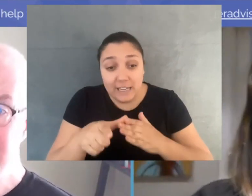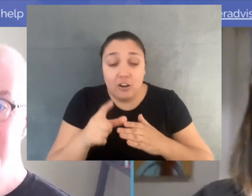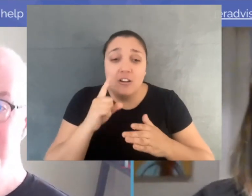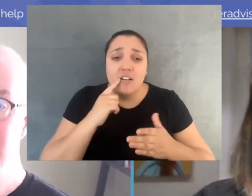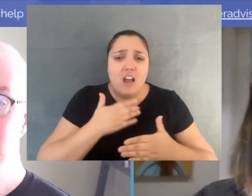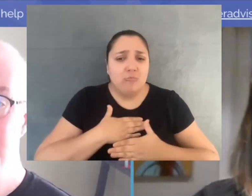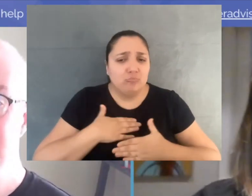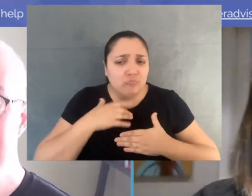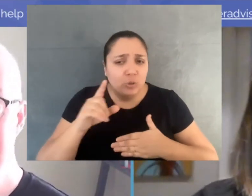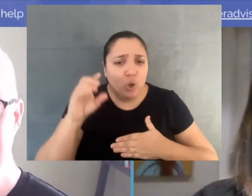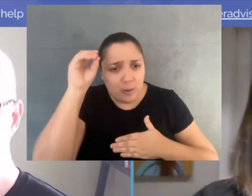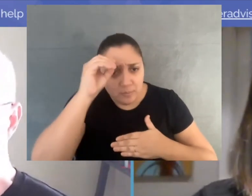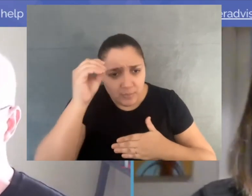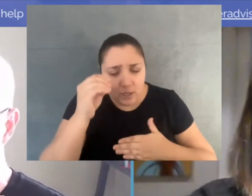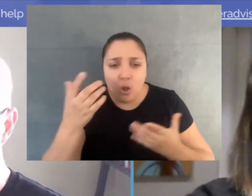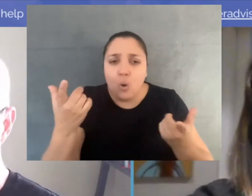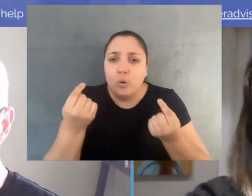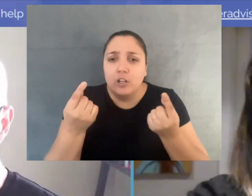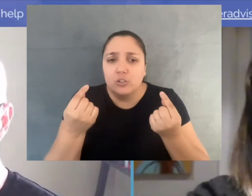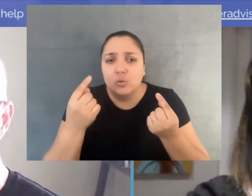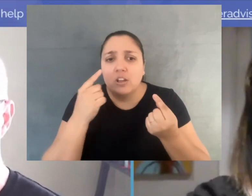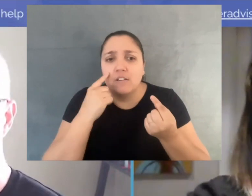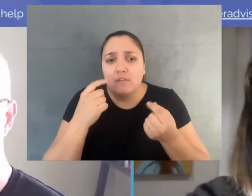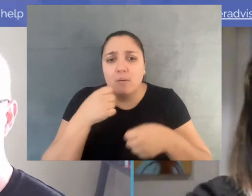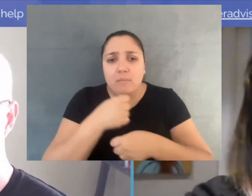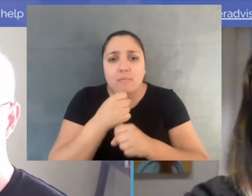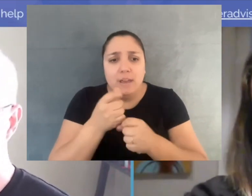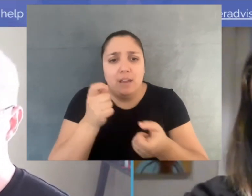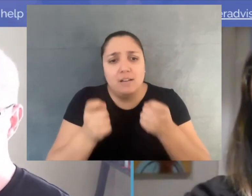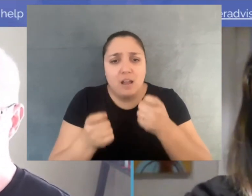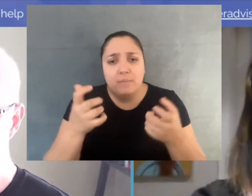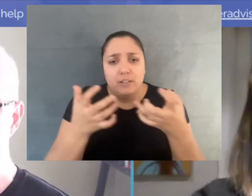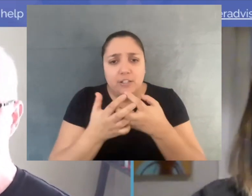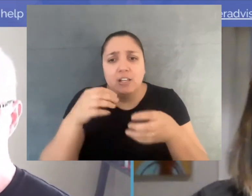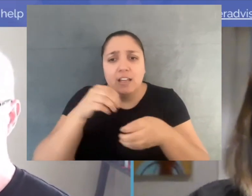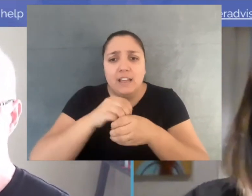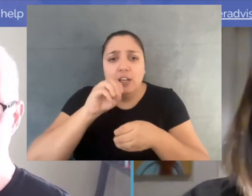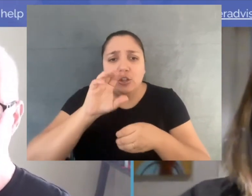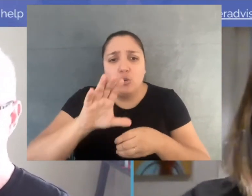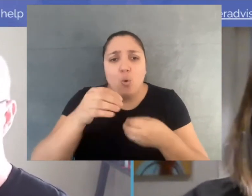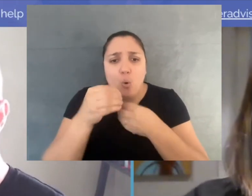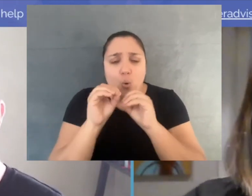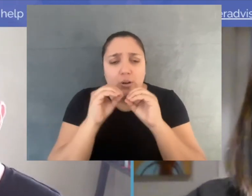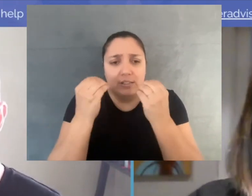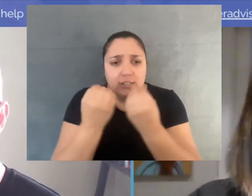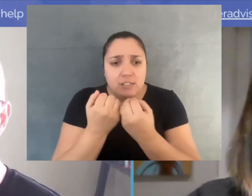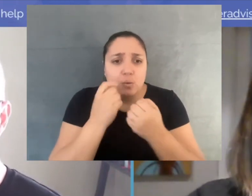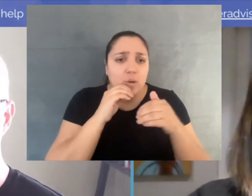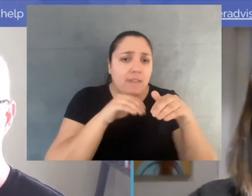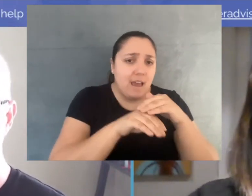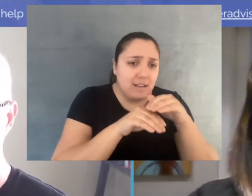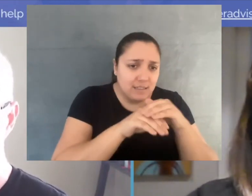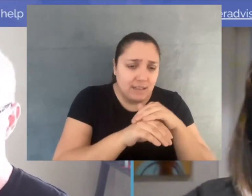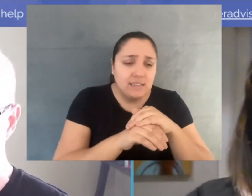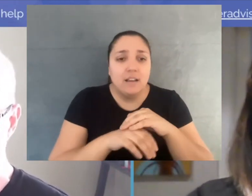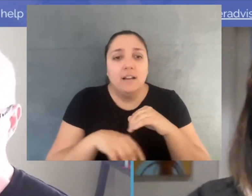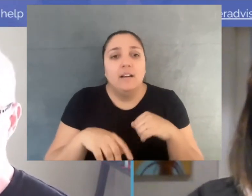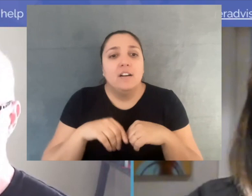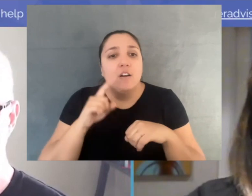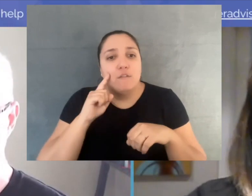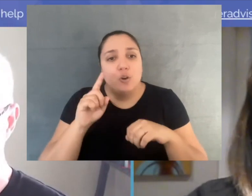you catch this on the replay, I would love your take on this. What are you doing to make accommodations within your organization